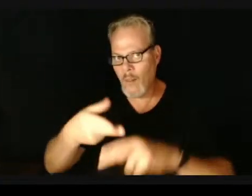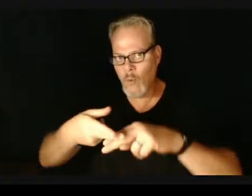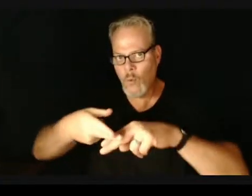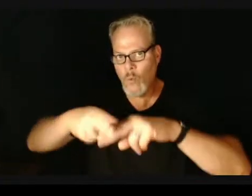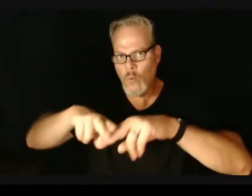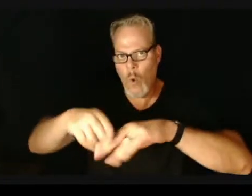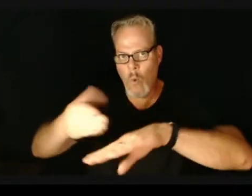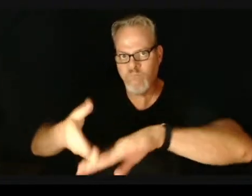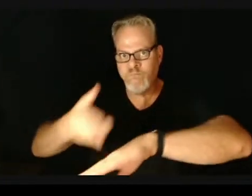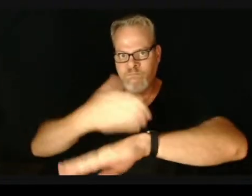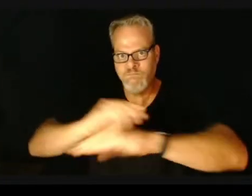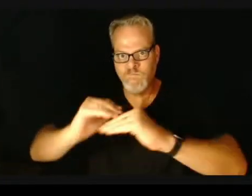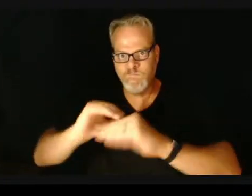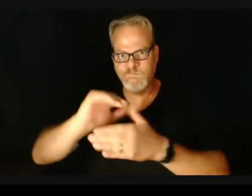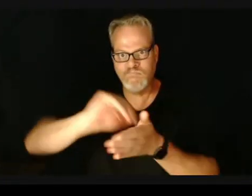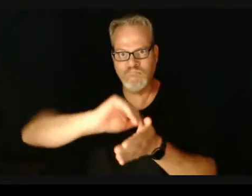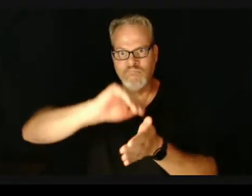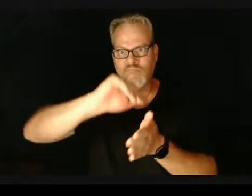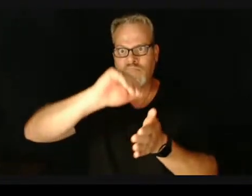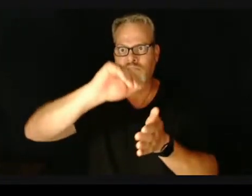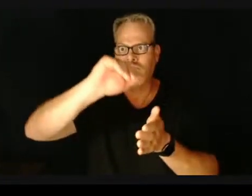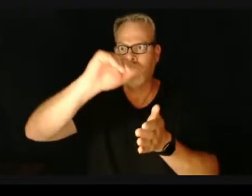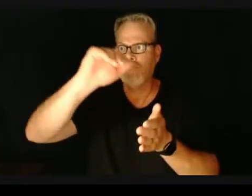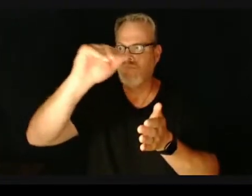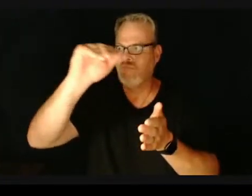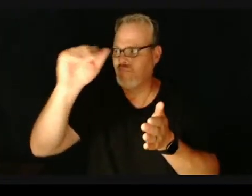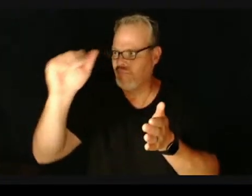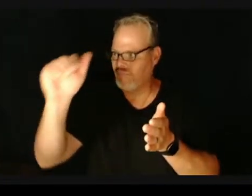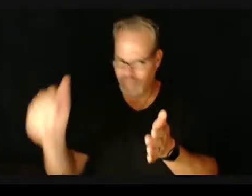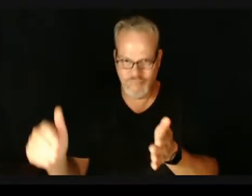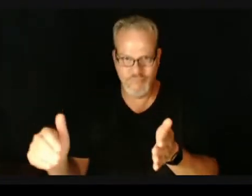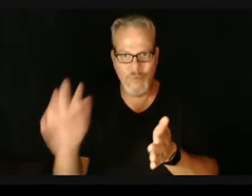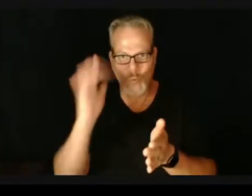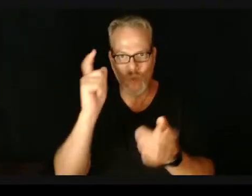time and evolve in shape and style as well.